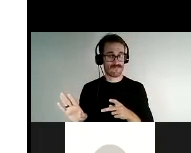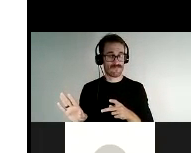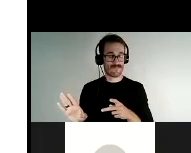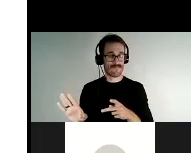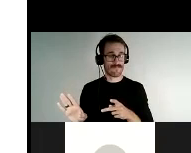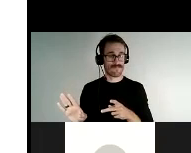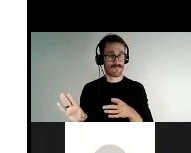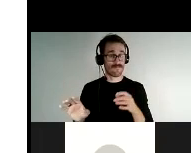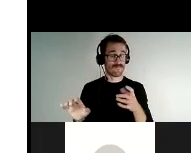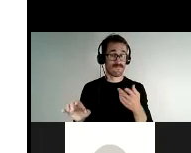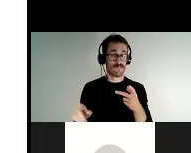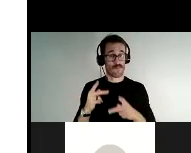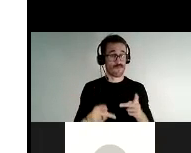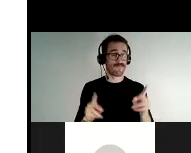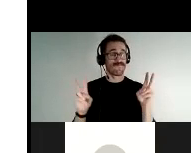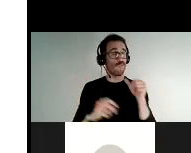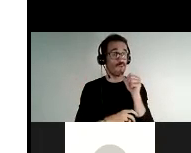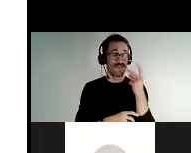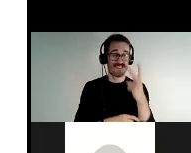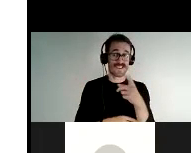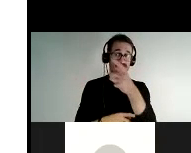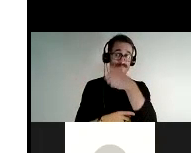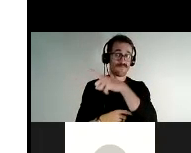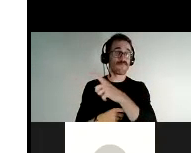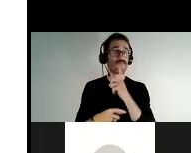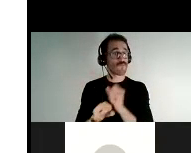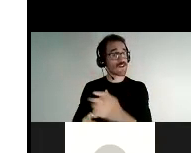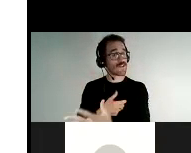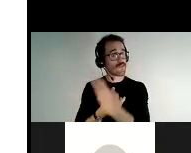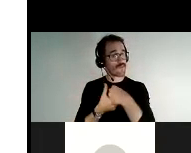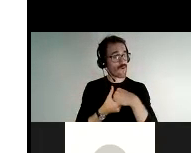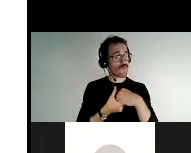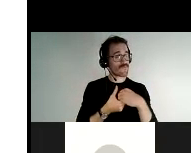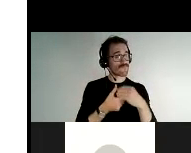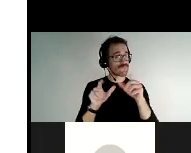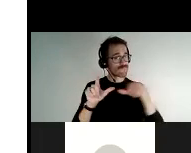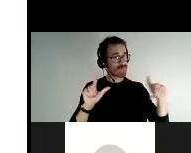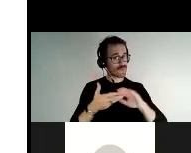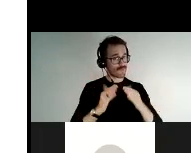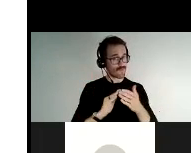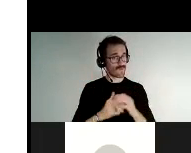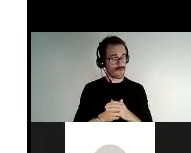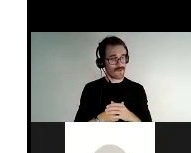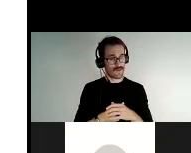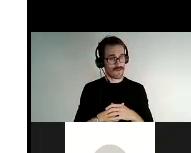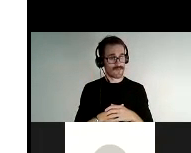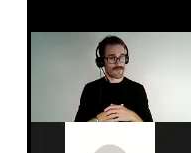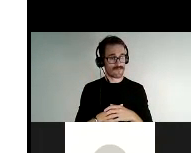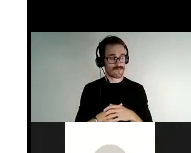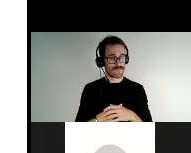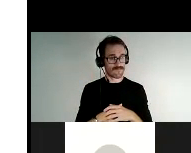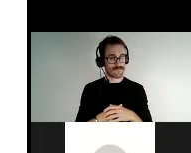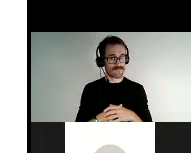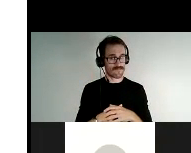or not seen within our own communities, far less for the broader community. So that